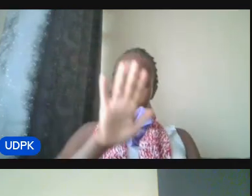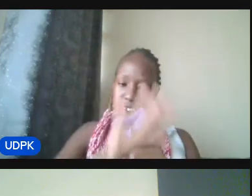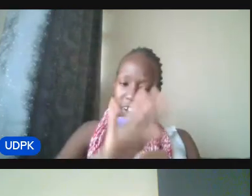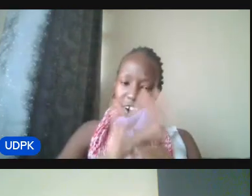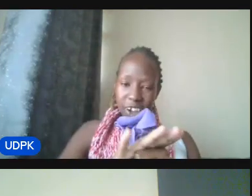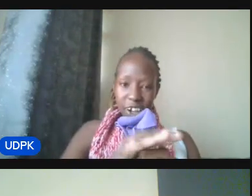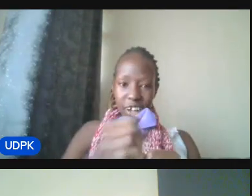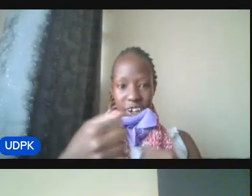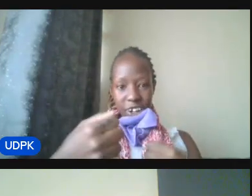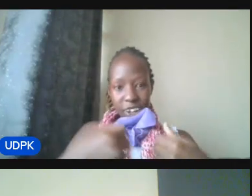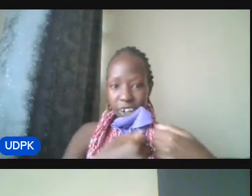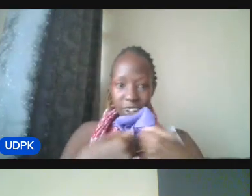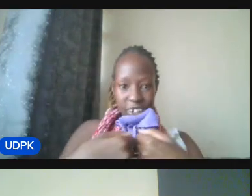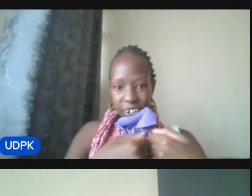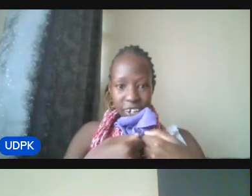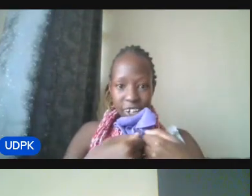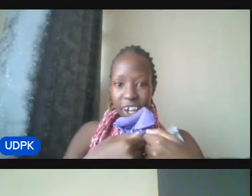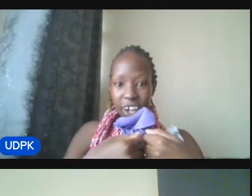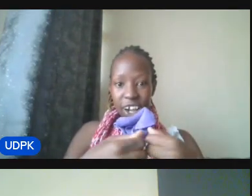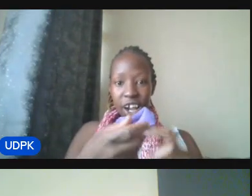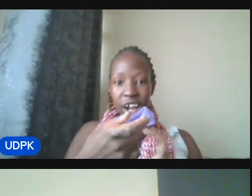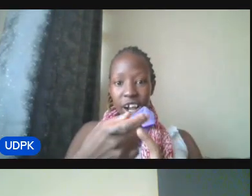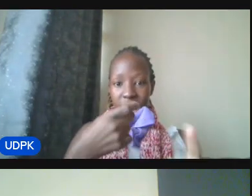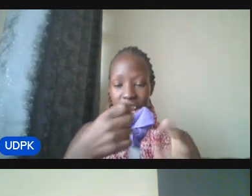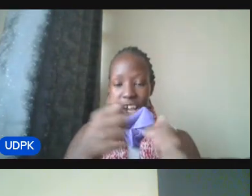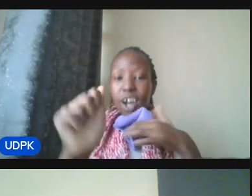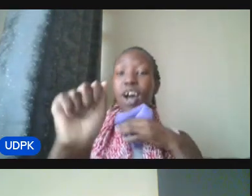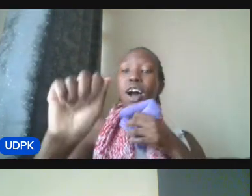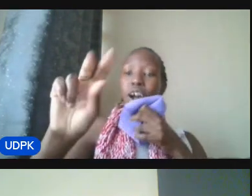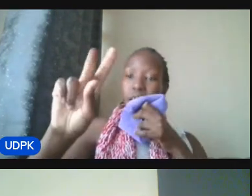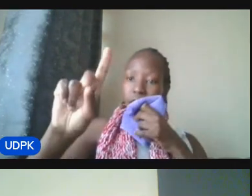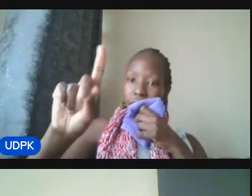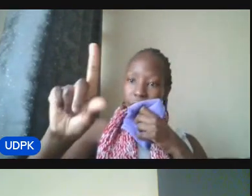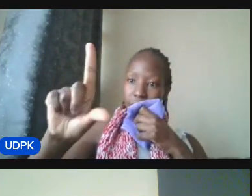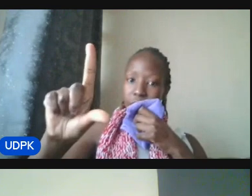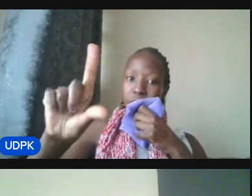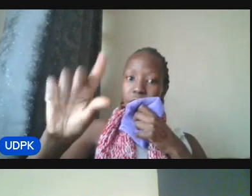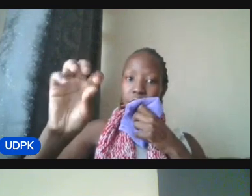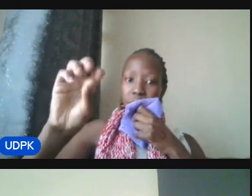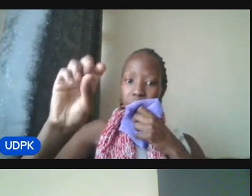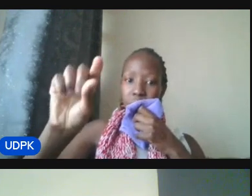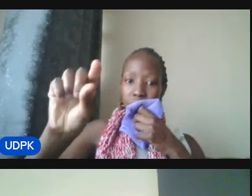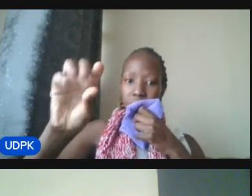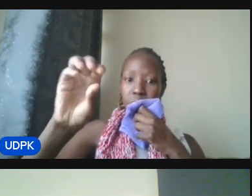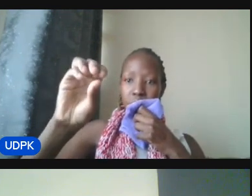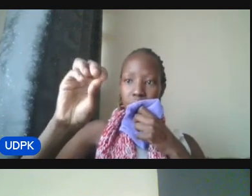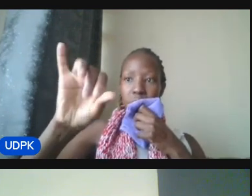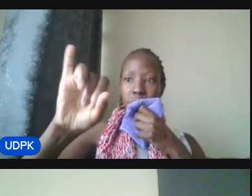However, disability related content often